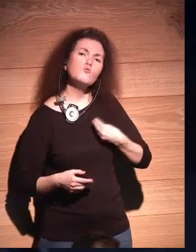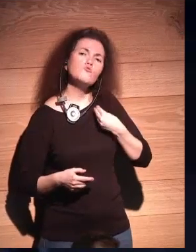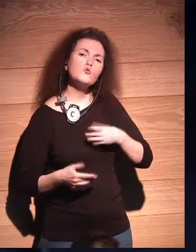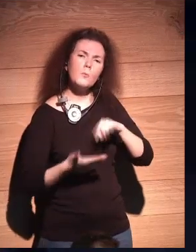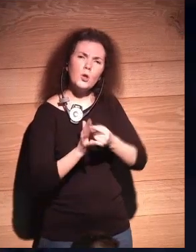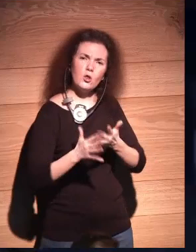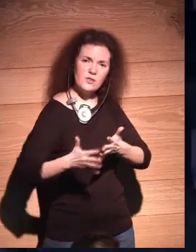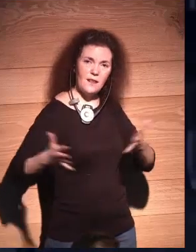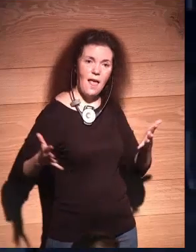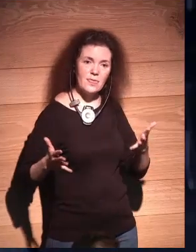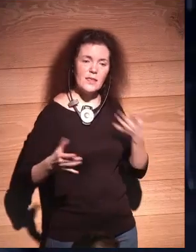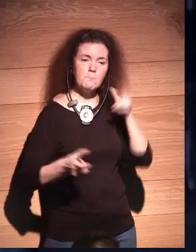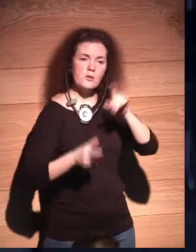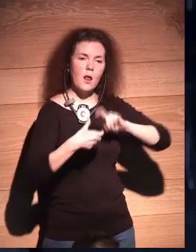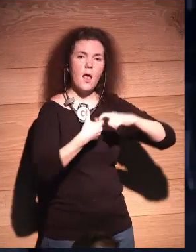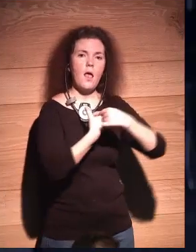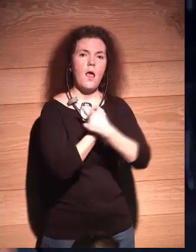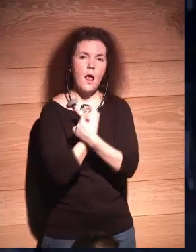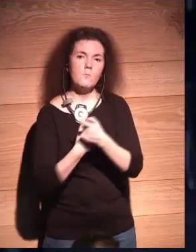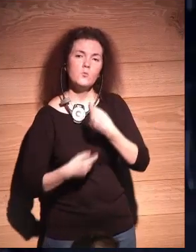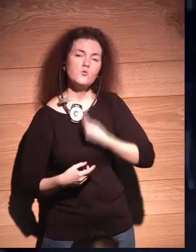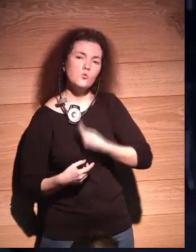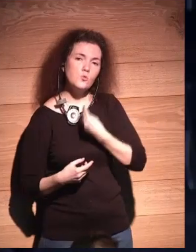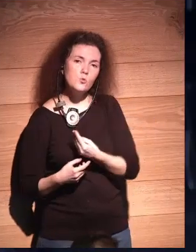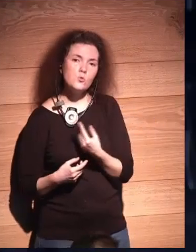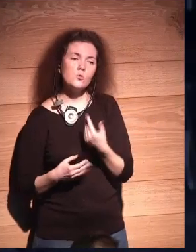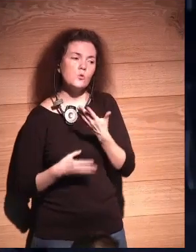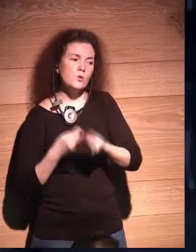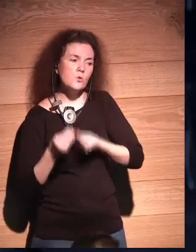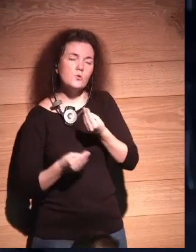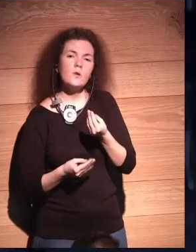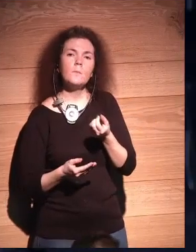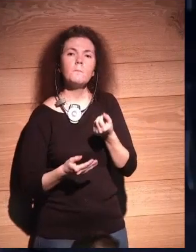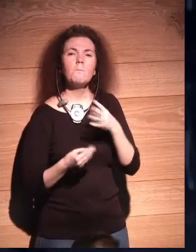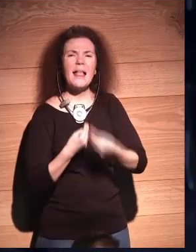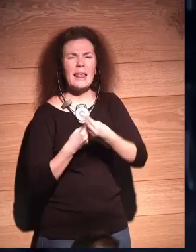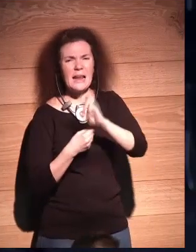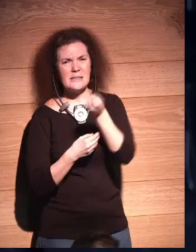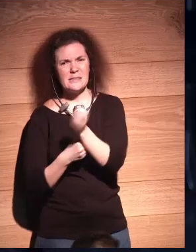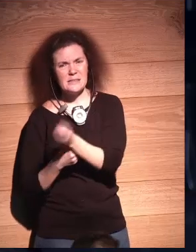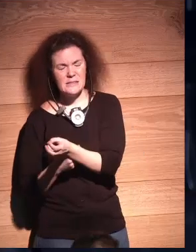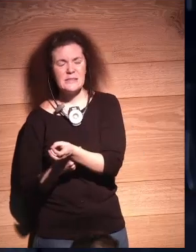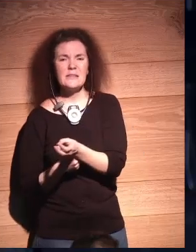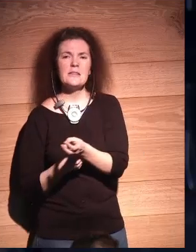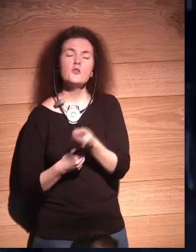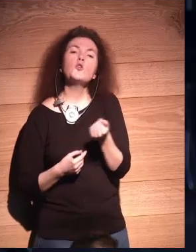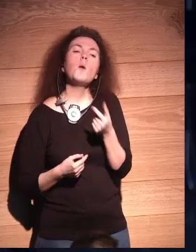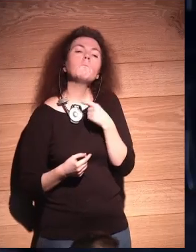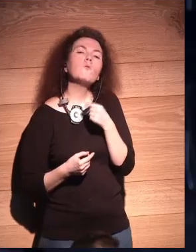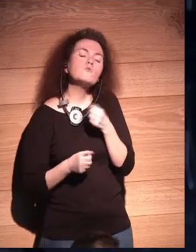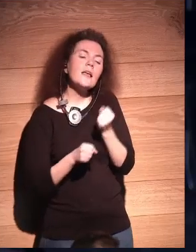and a lot of resources and materials. So I tend to be small. I'm not ambitious. I'm not